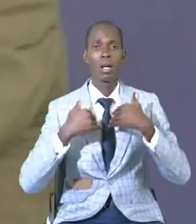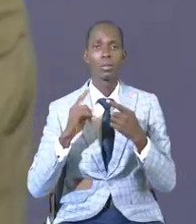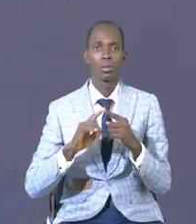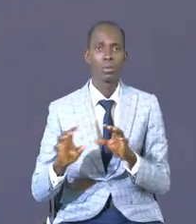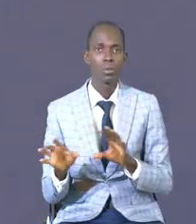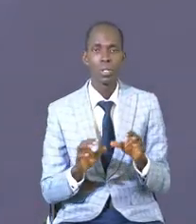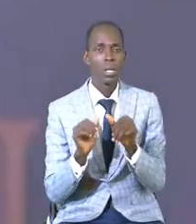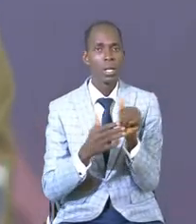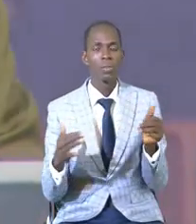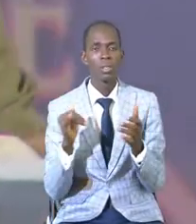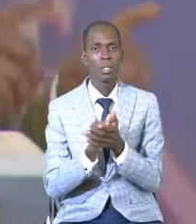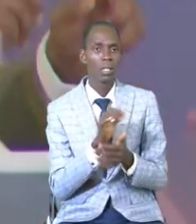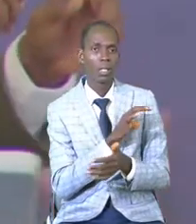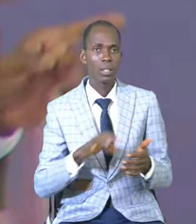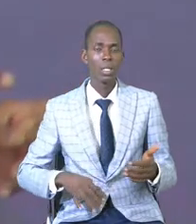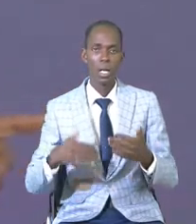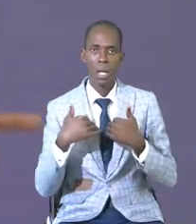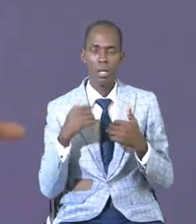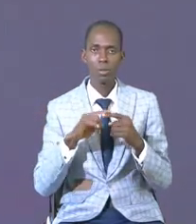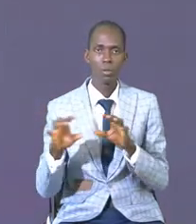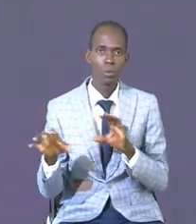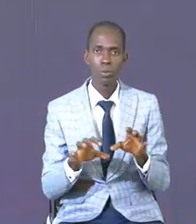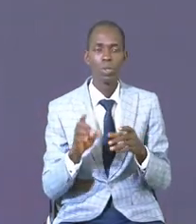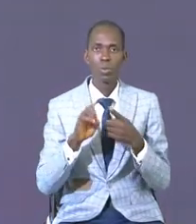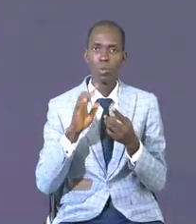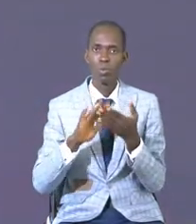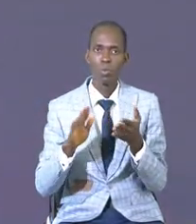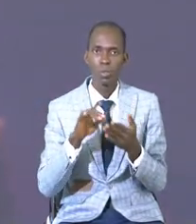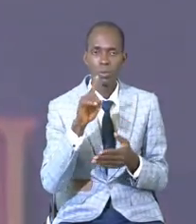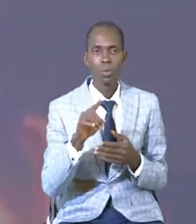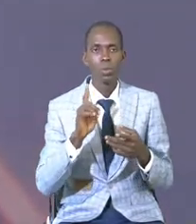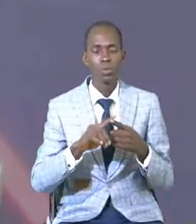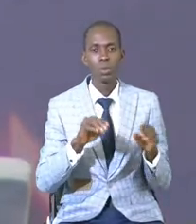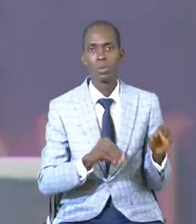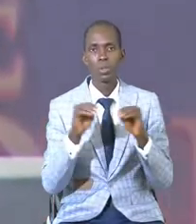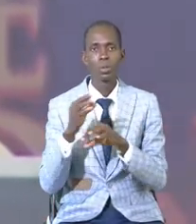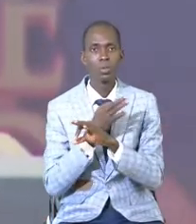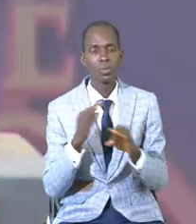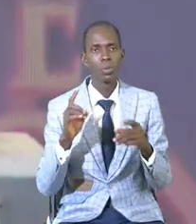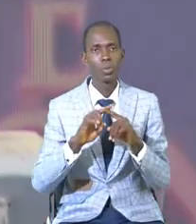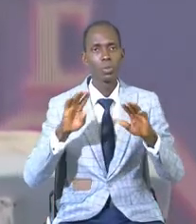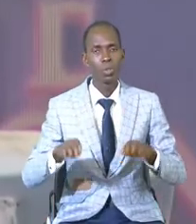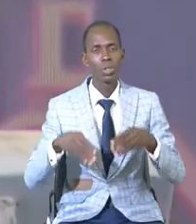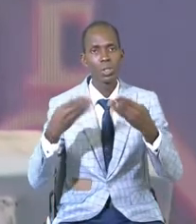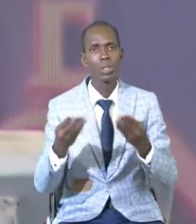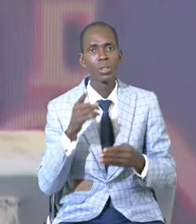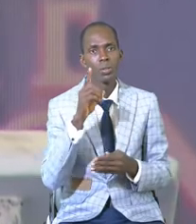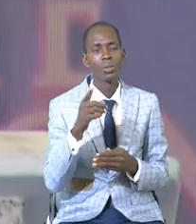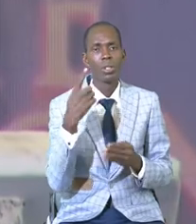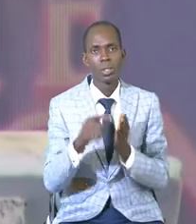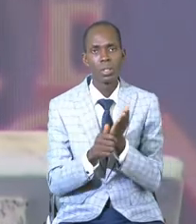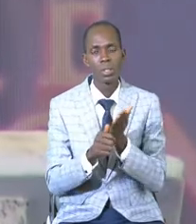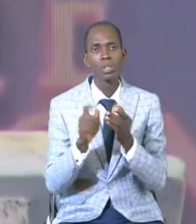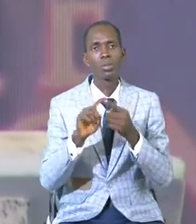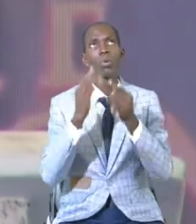everything Christ has to do to forgive you, to set you free, to give you the ticket to heaven, and